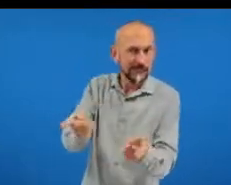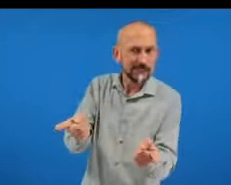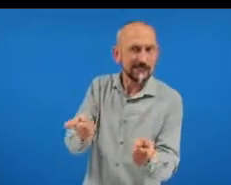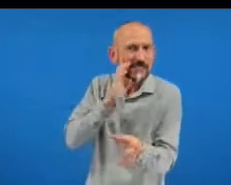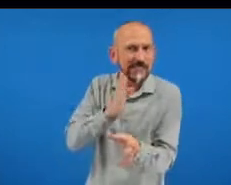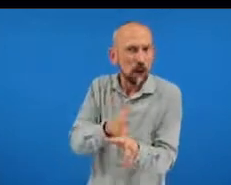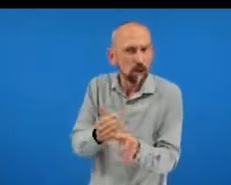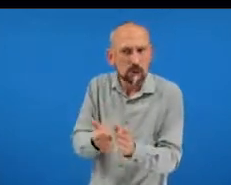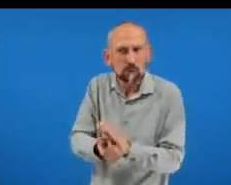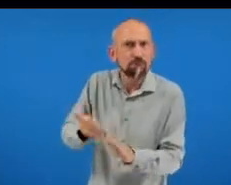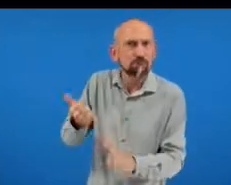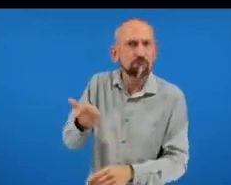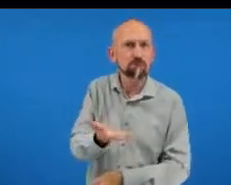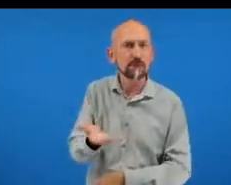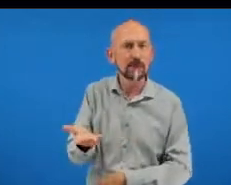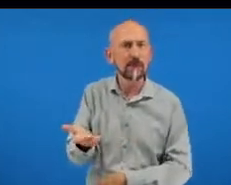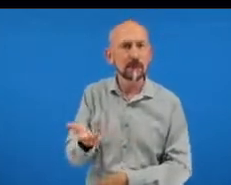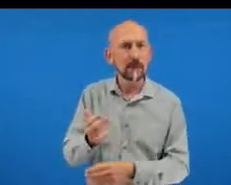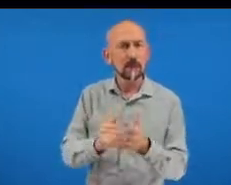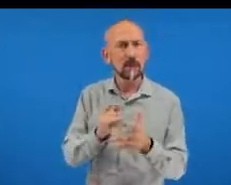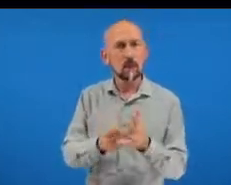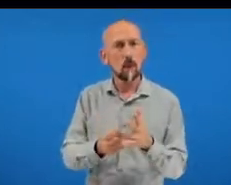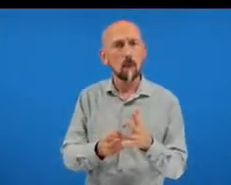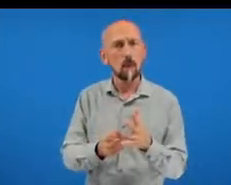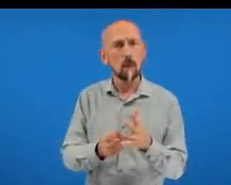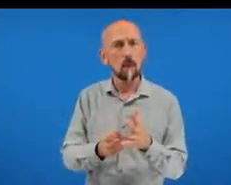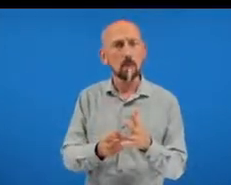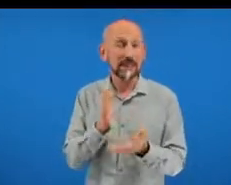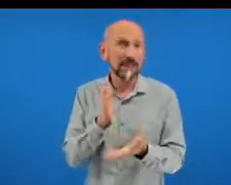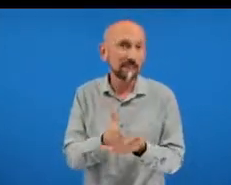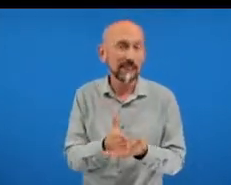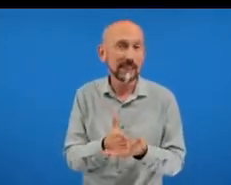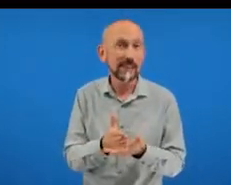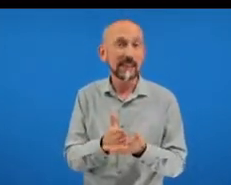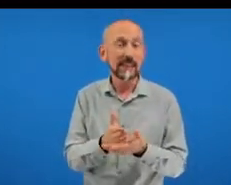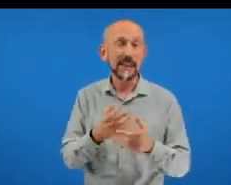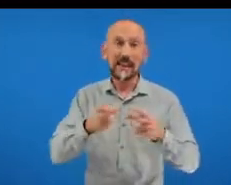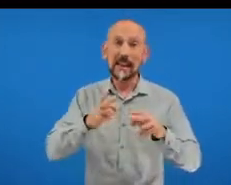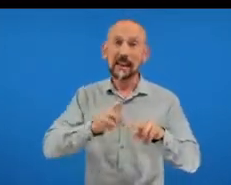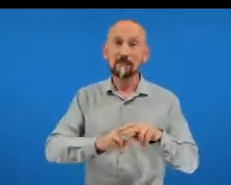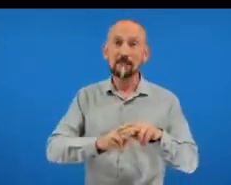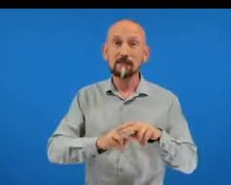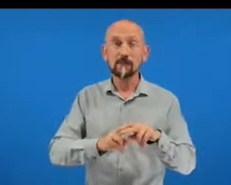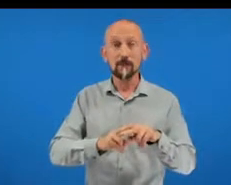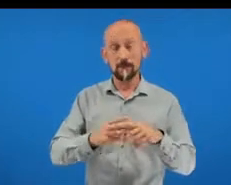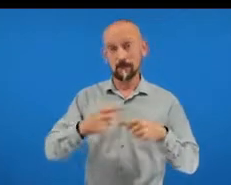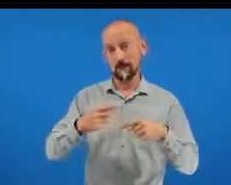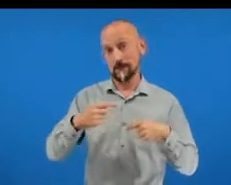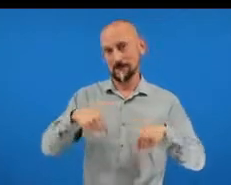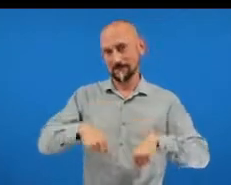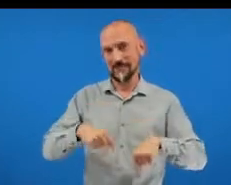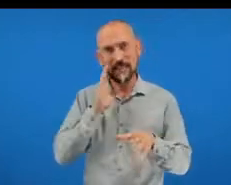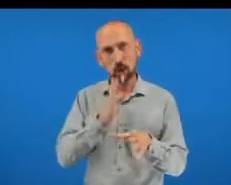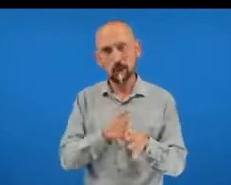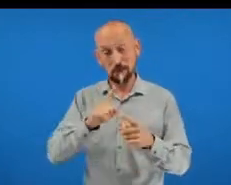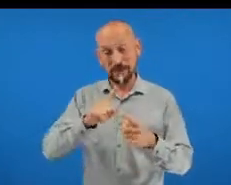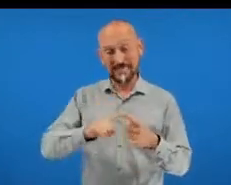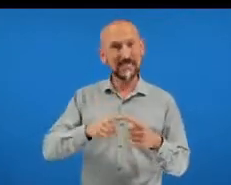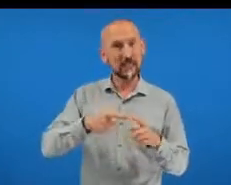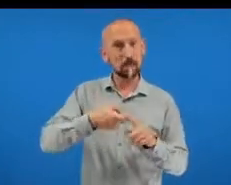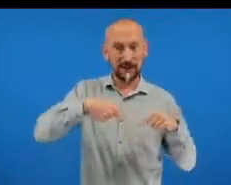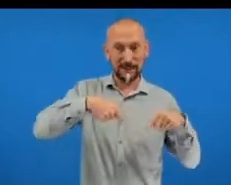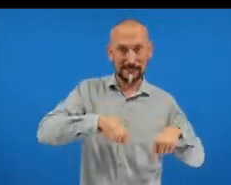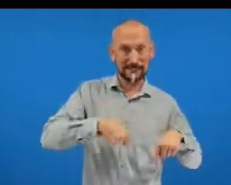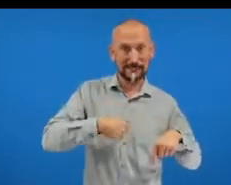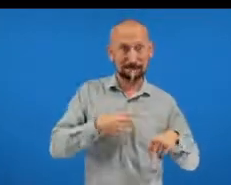And certainly if a psychologist from East Kilbride up in Scotland who didn't